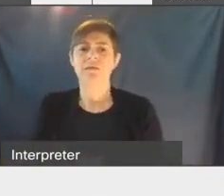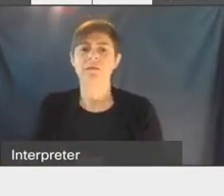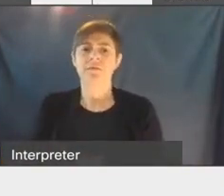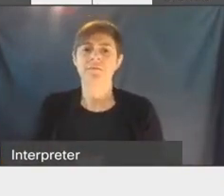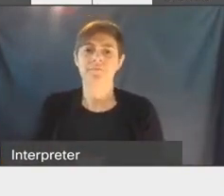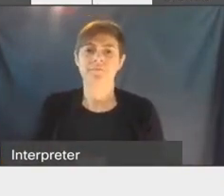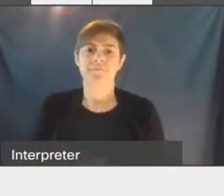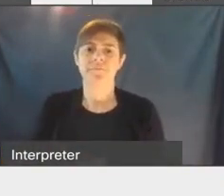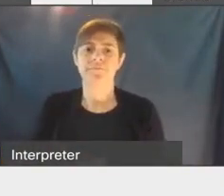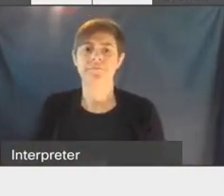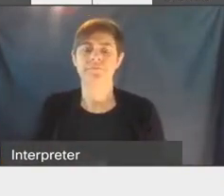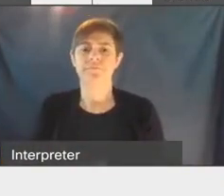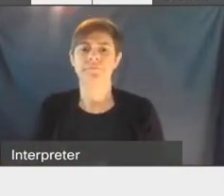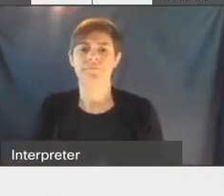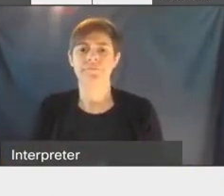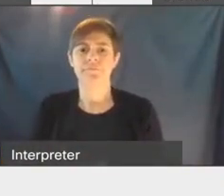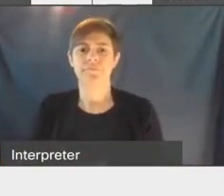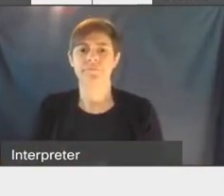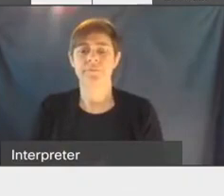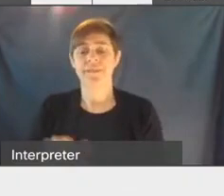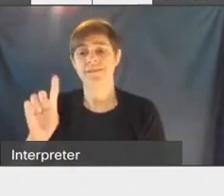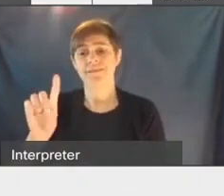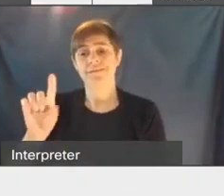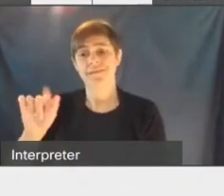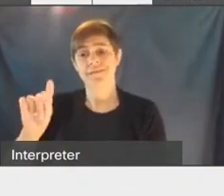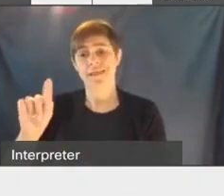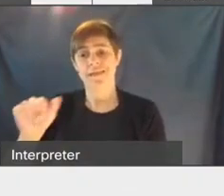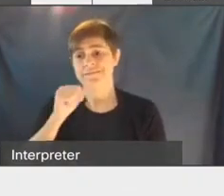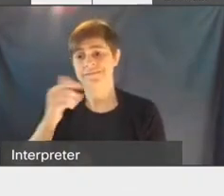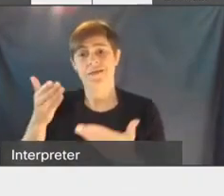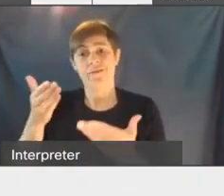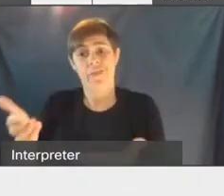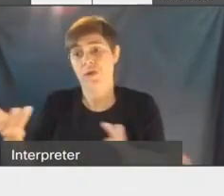the data is just not there for us.